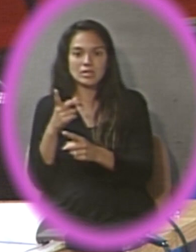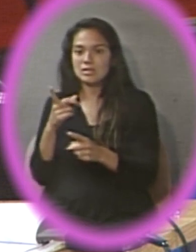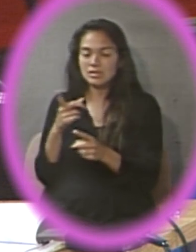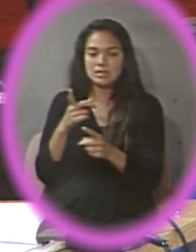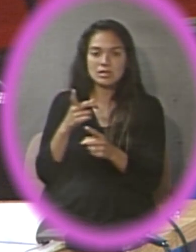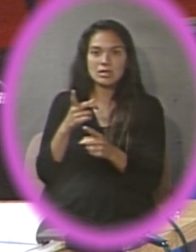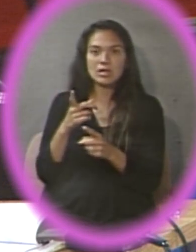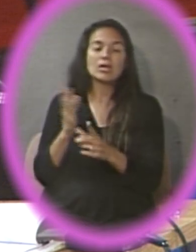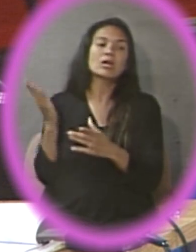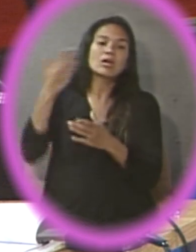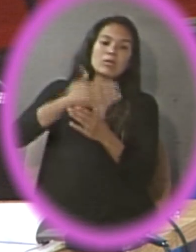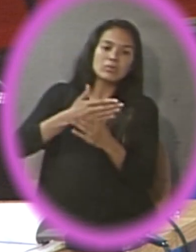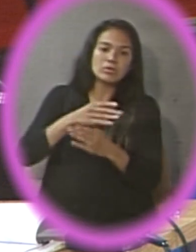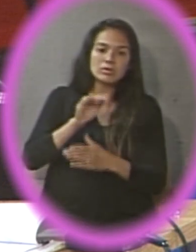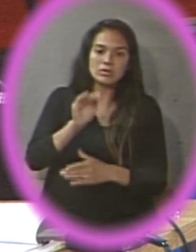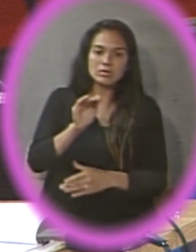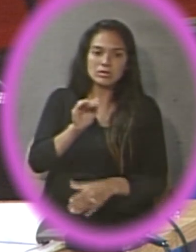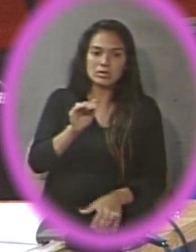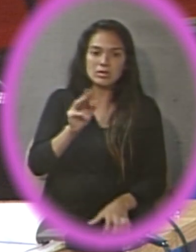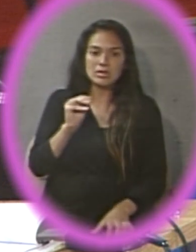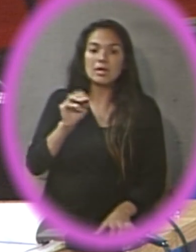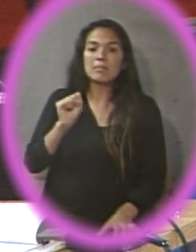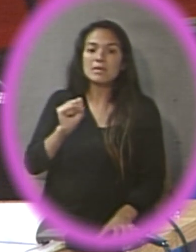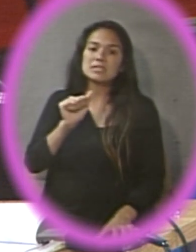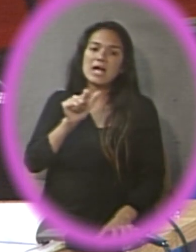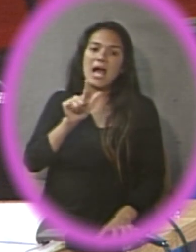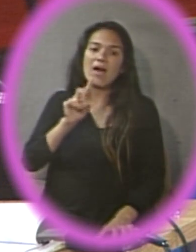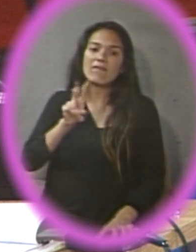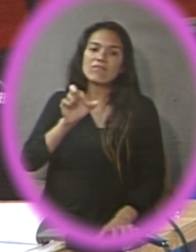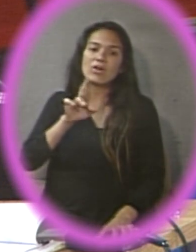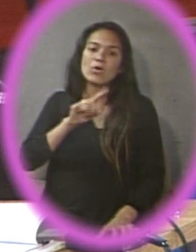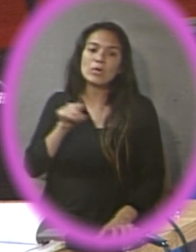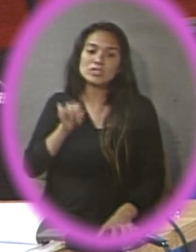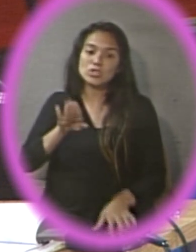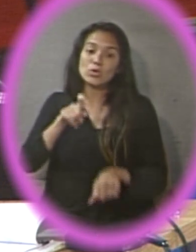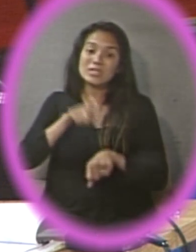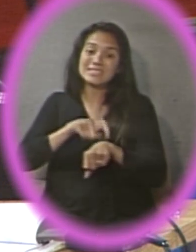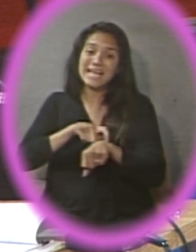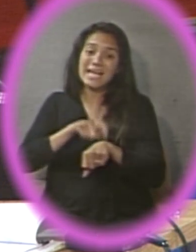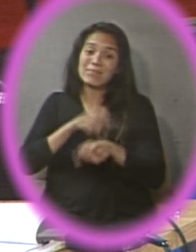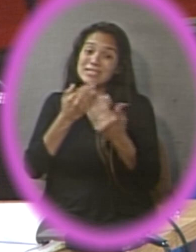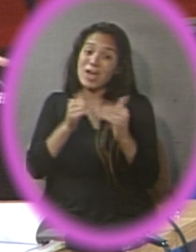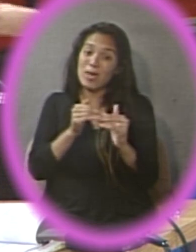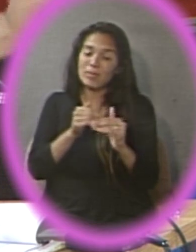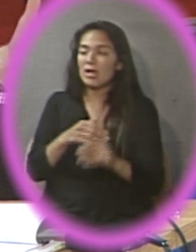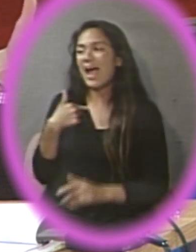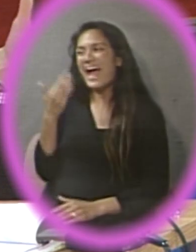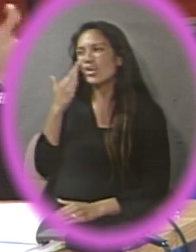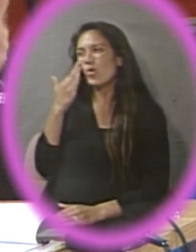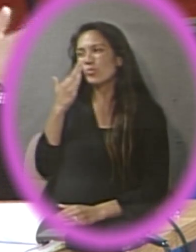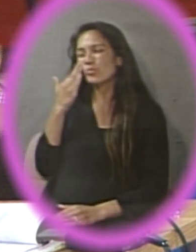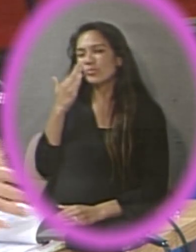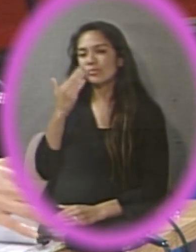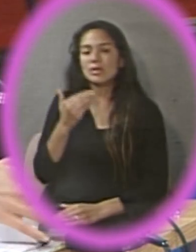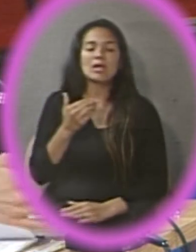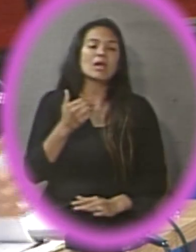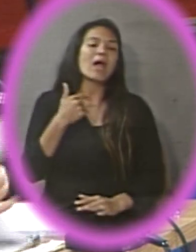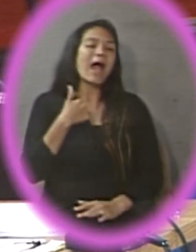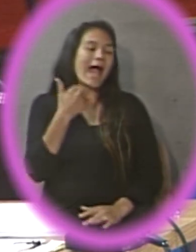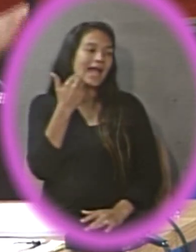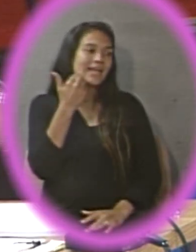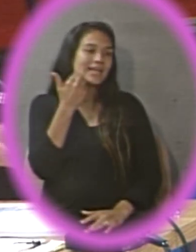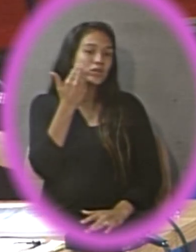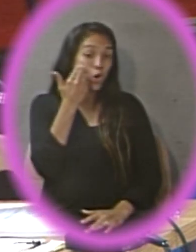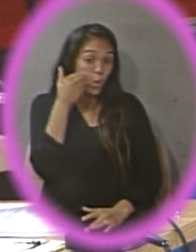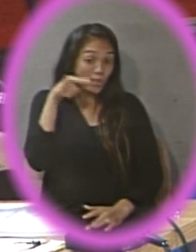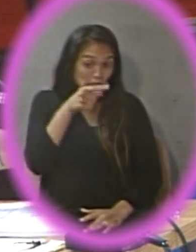are the people. Ms. Alvarez, your time is up. I know. But, you know, we get fingerprinted. We get fingerprinted, ma'am, but the students don't. I know that you know, but I... So I